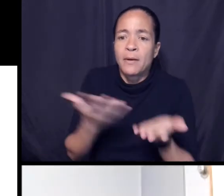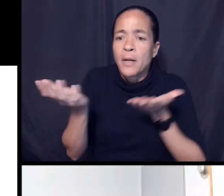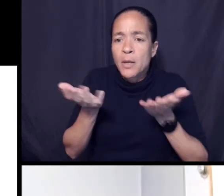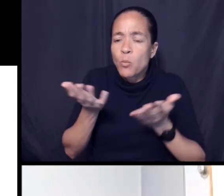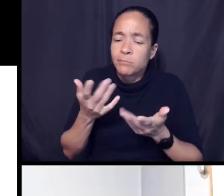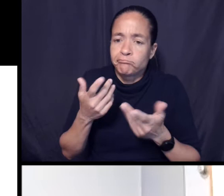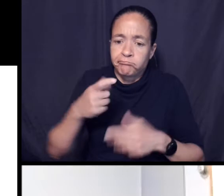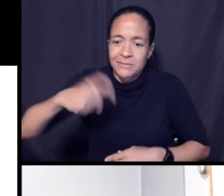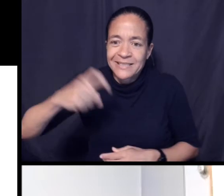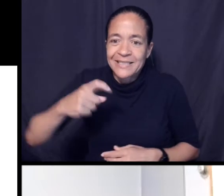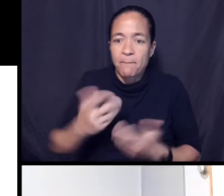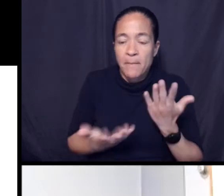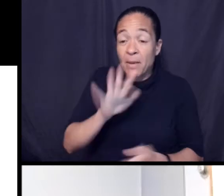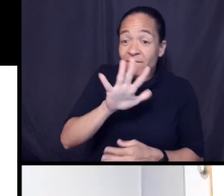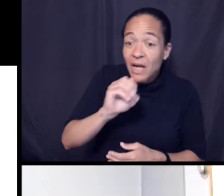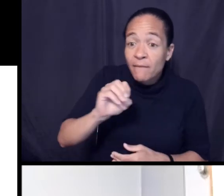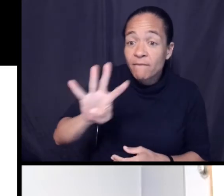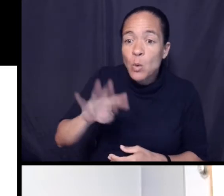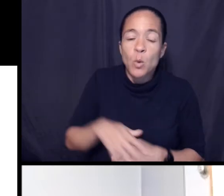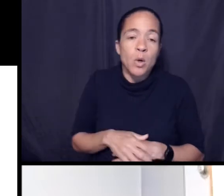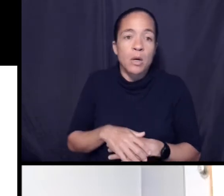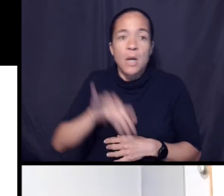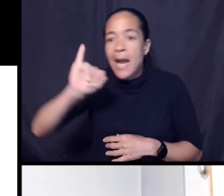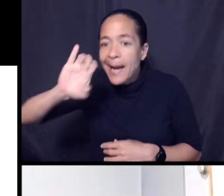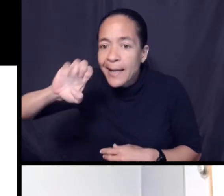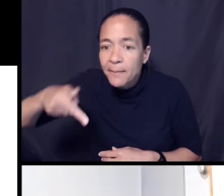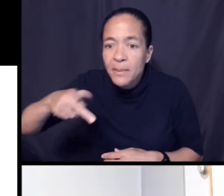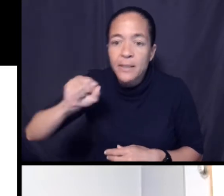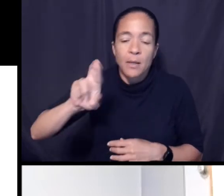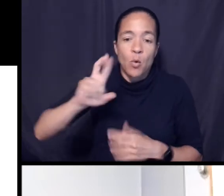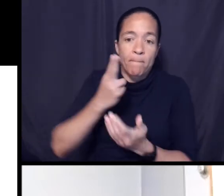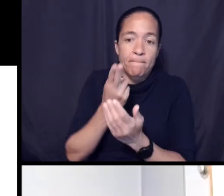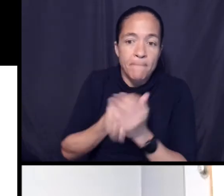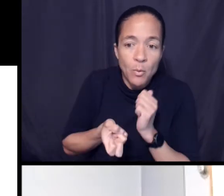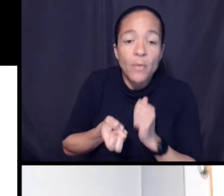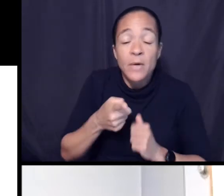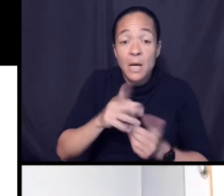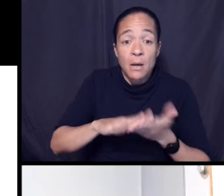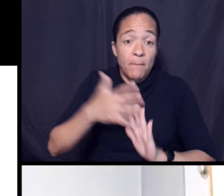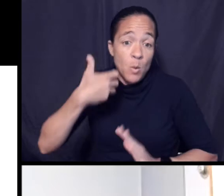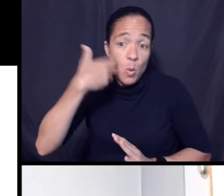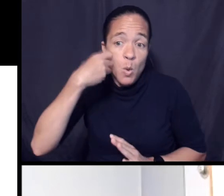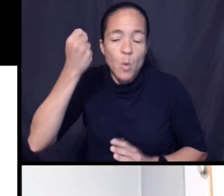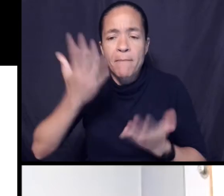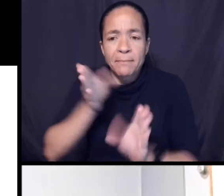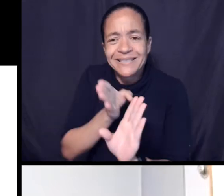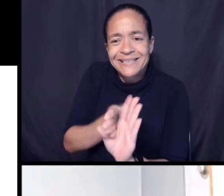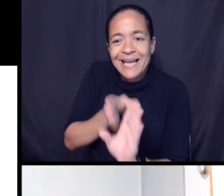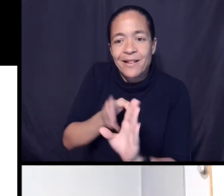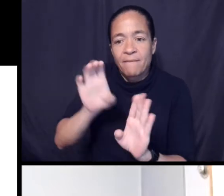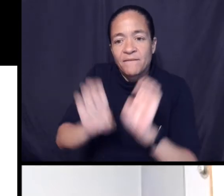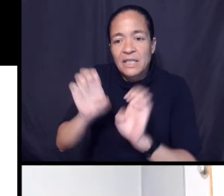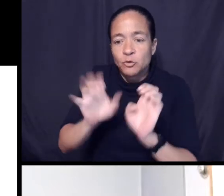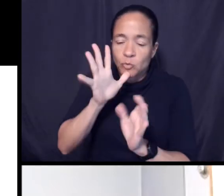needed, whether it's a 504 or an IEP or both. And then as the child grows older, a neuropsych evaluation